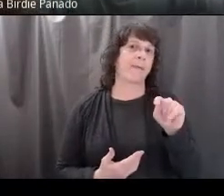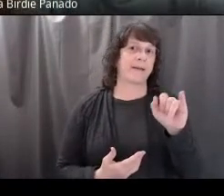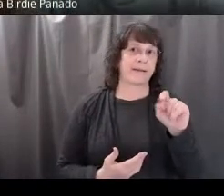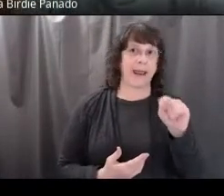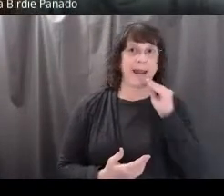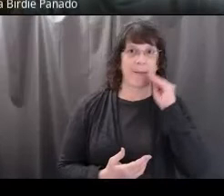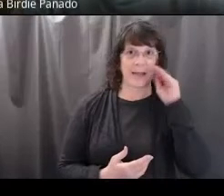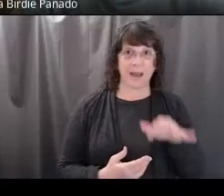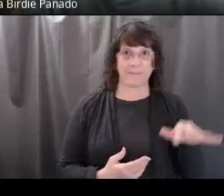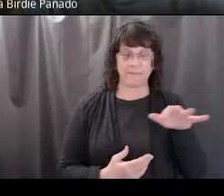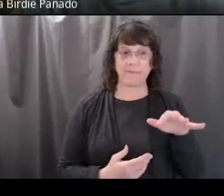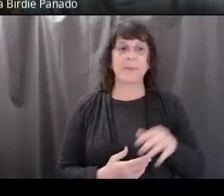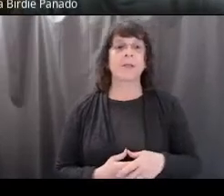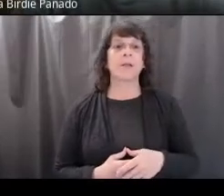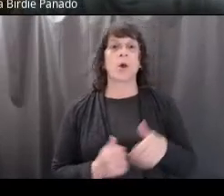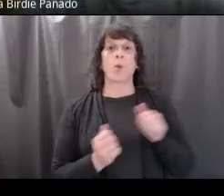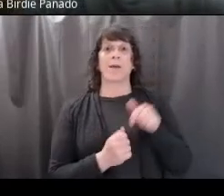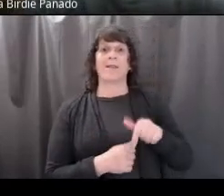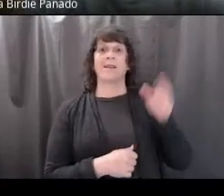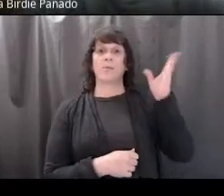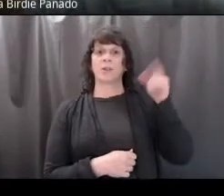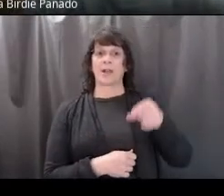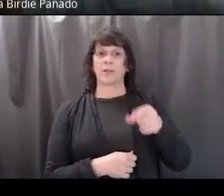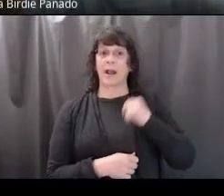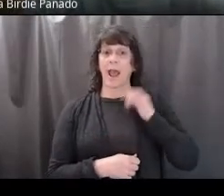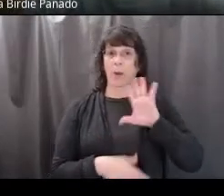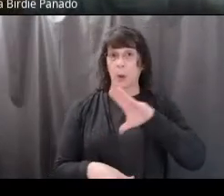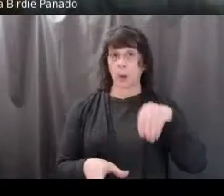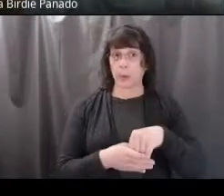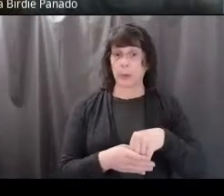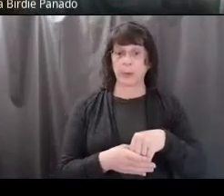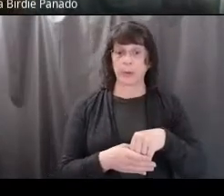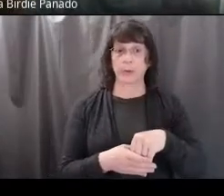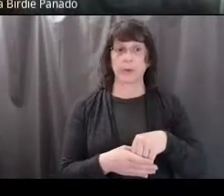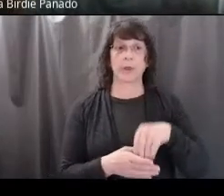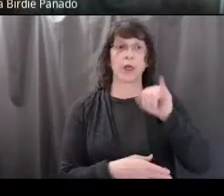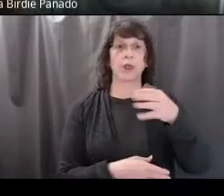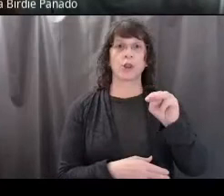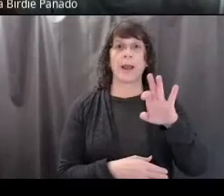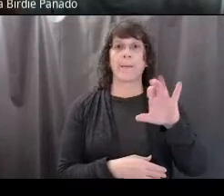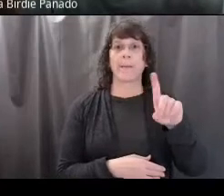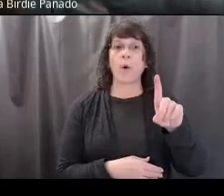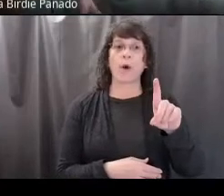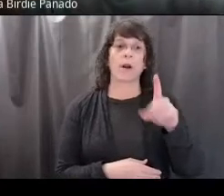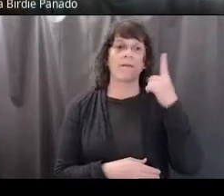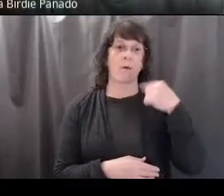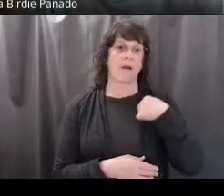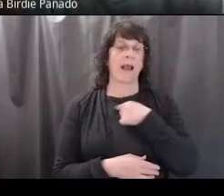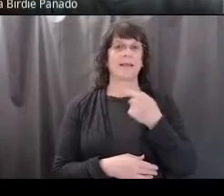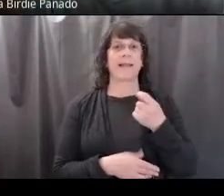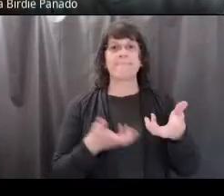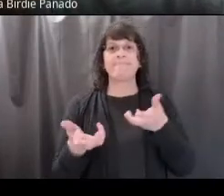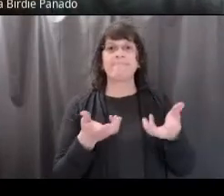So along with this presentation, I am going to include a Jamboard for us to have a little